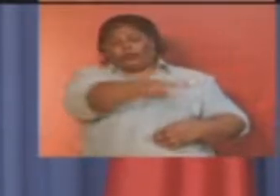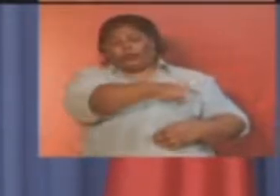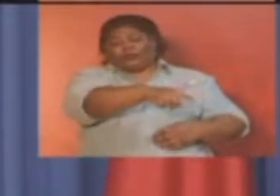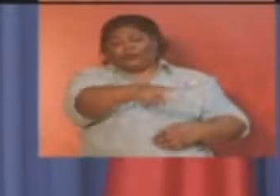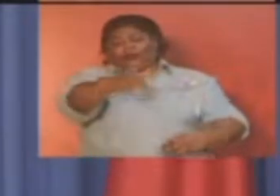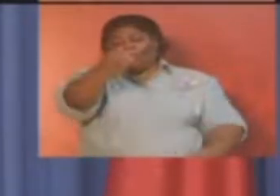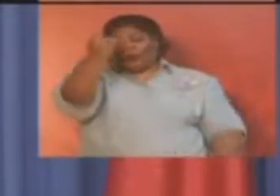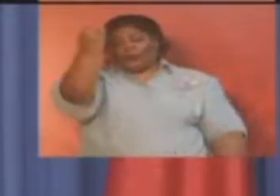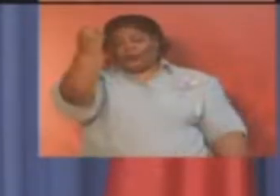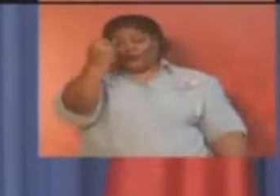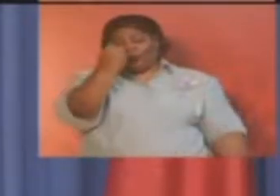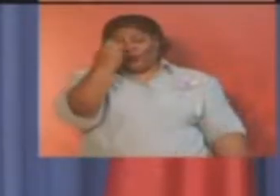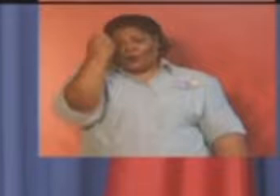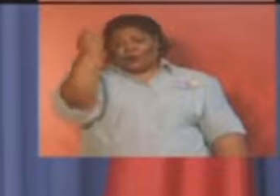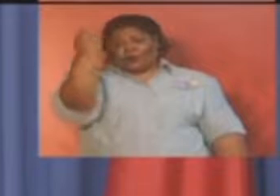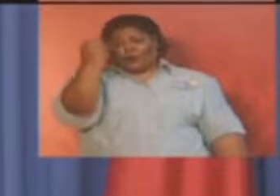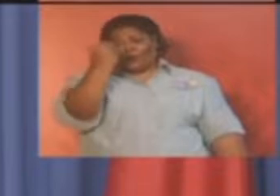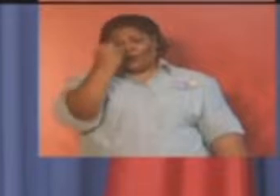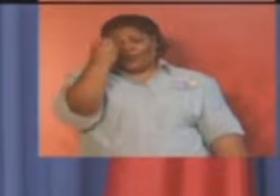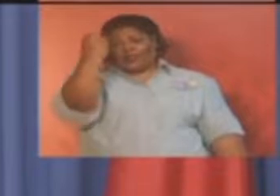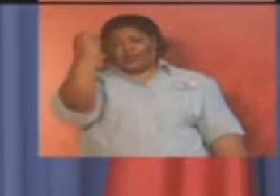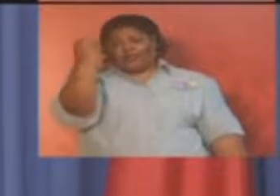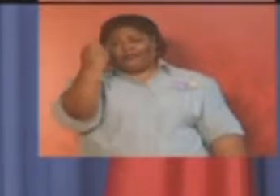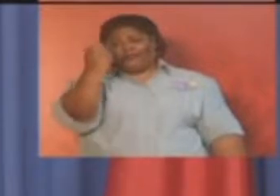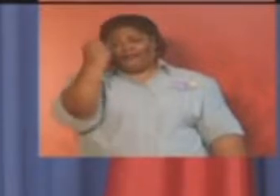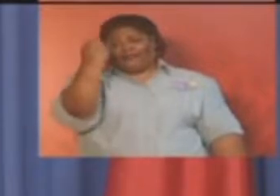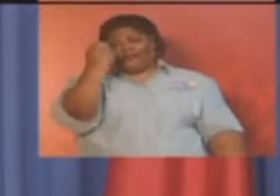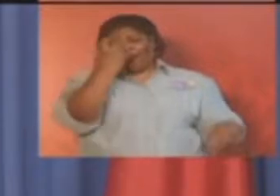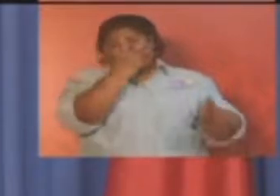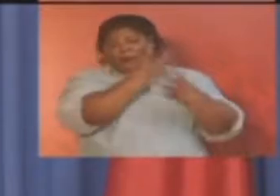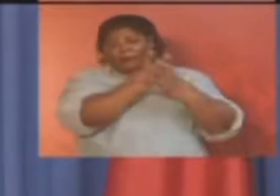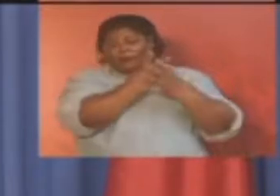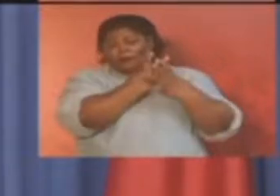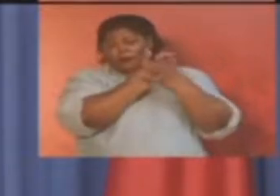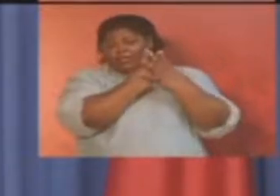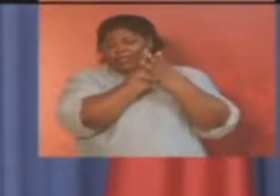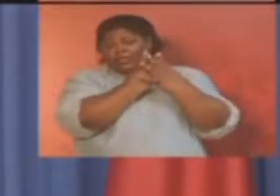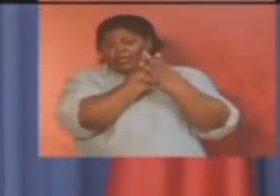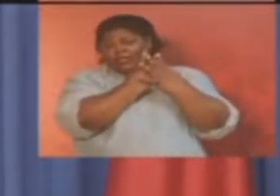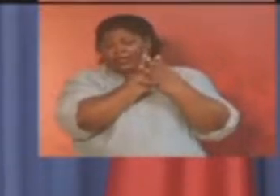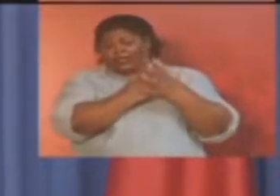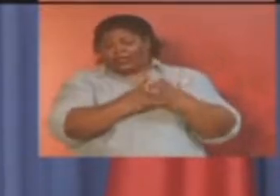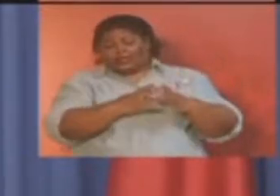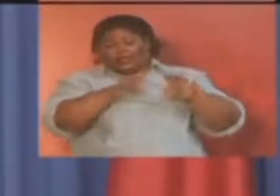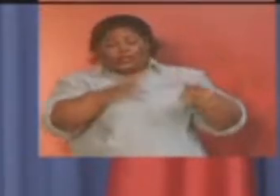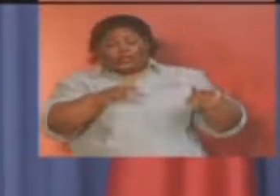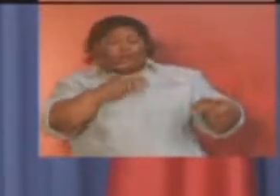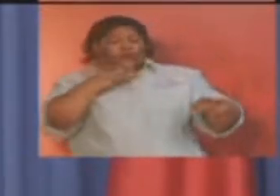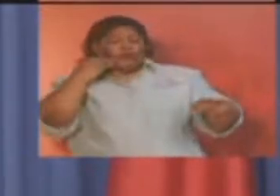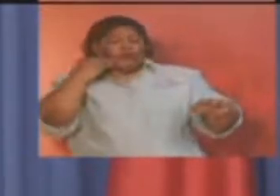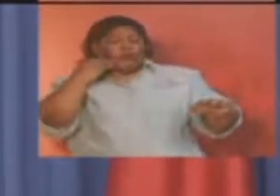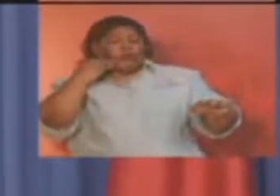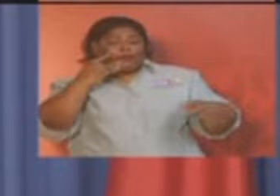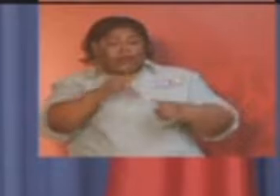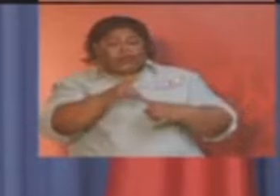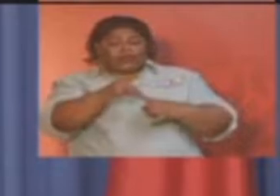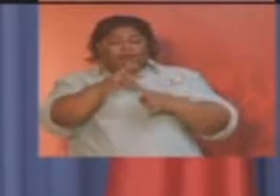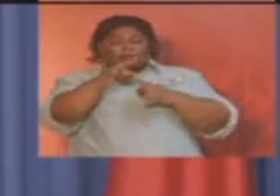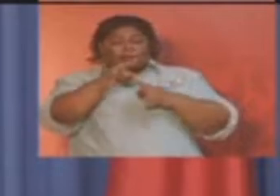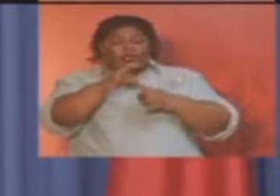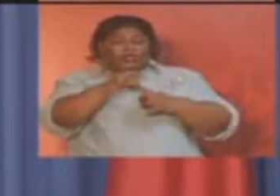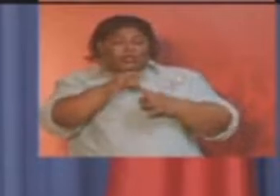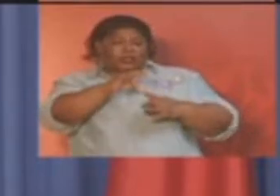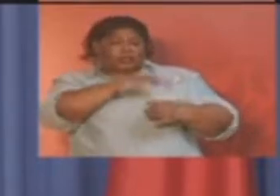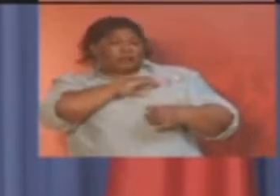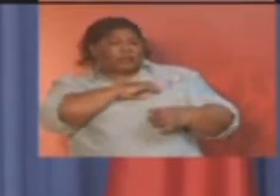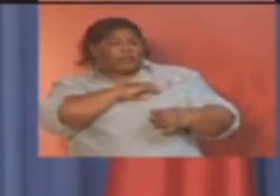weeks. The prison services, children's homes, private security firms and estate constables, special reserve police or municipal